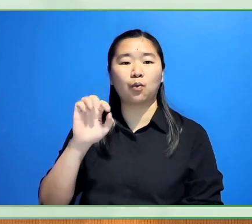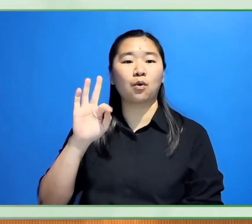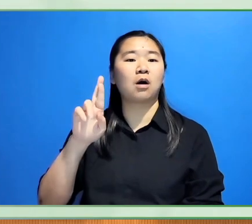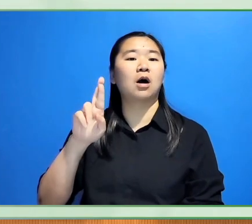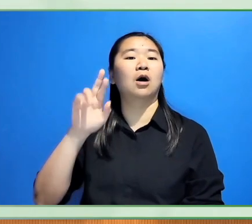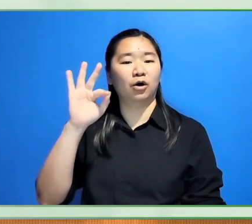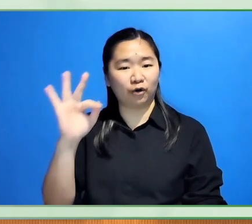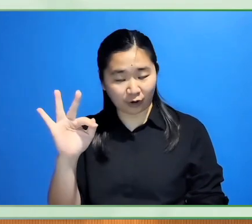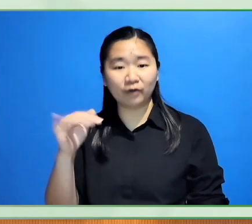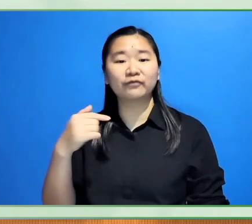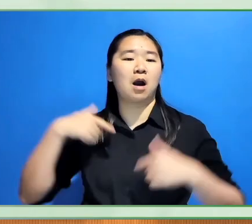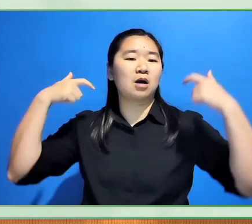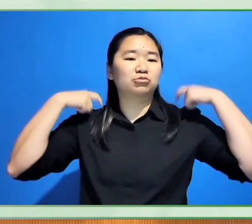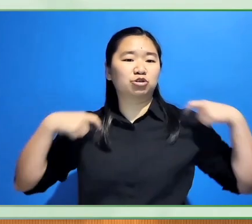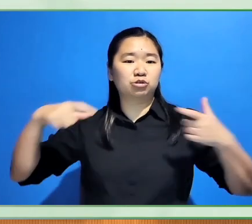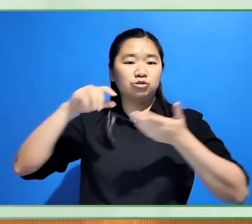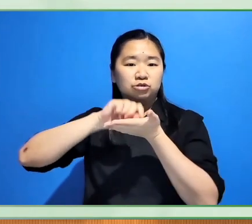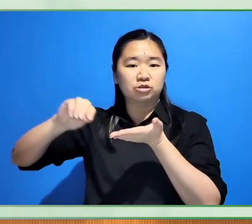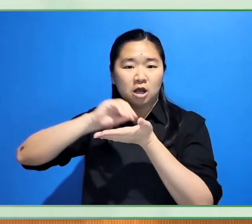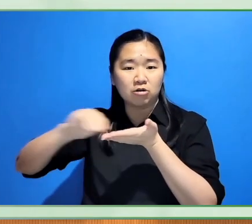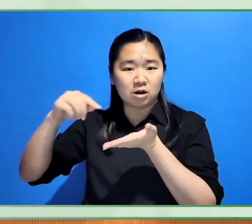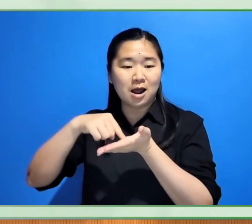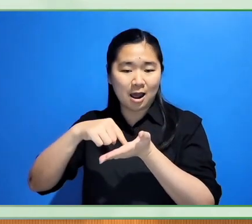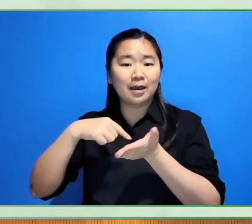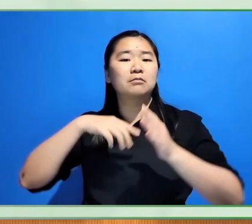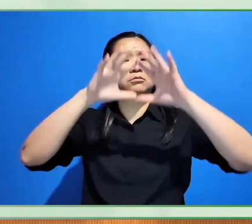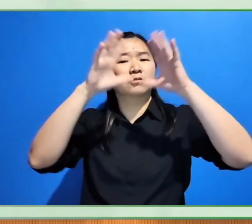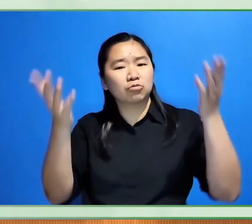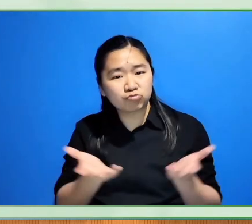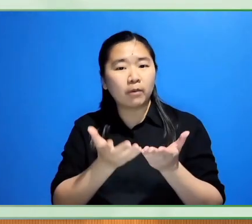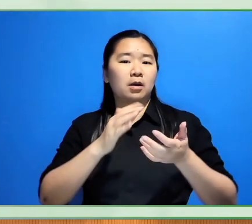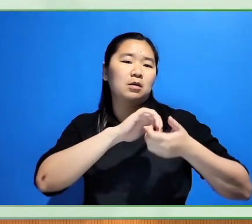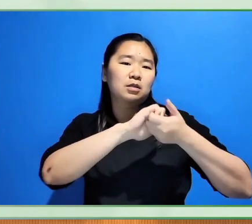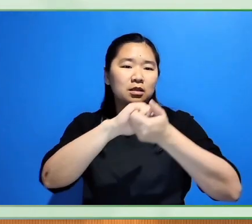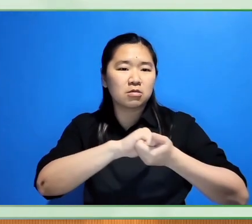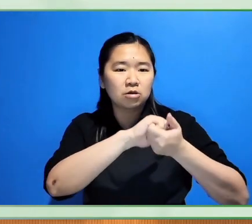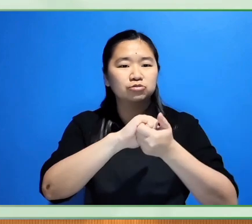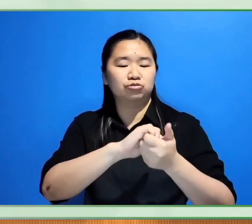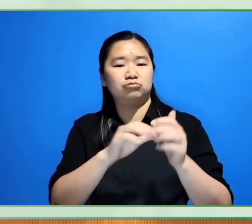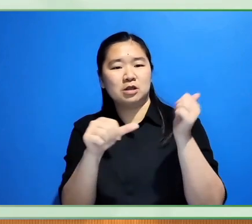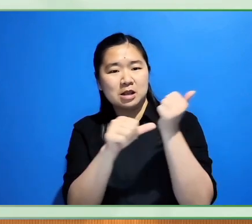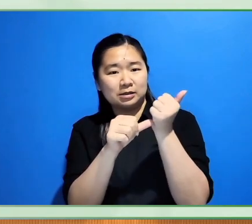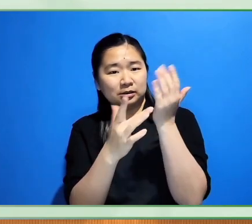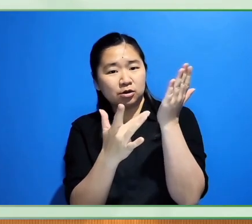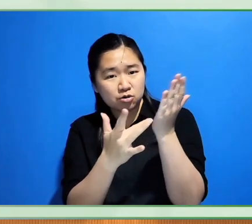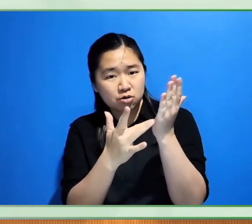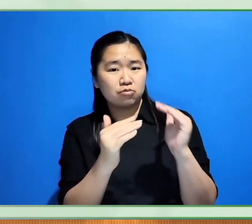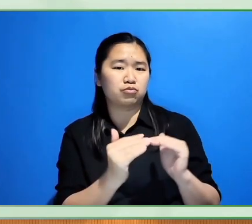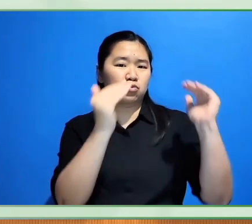involved in the Association for the Advancement of Assistive Technology in Europe. But that global aspect is actually